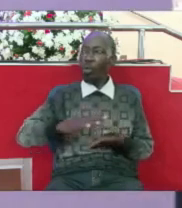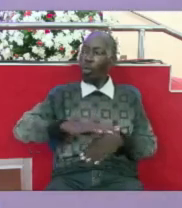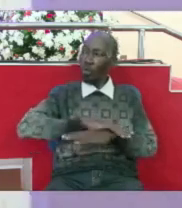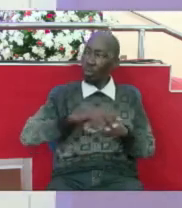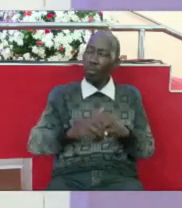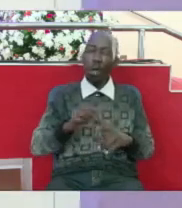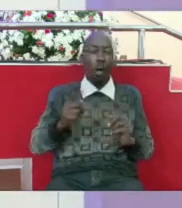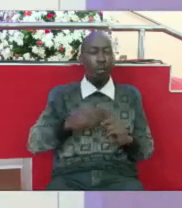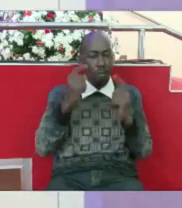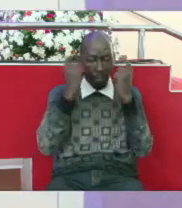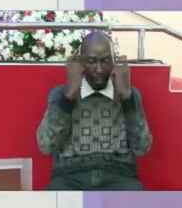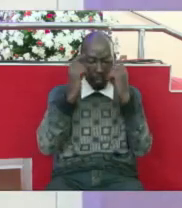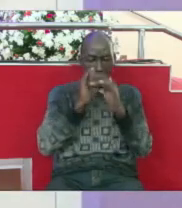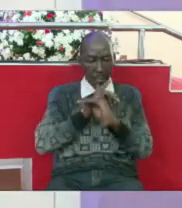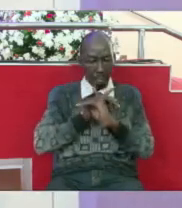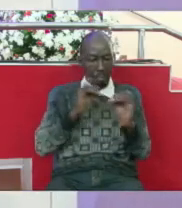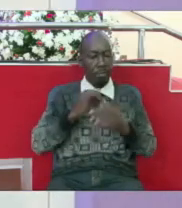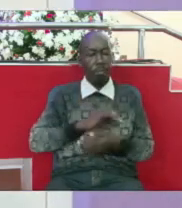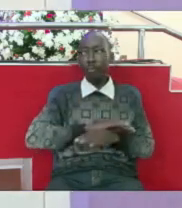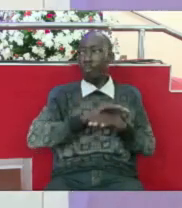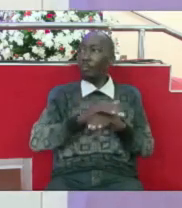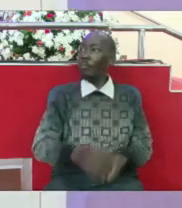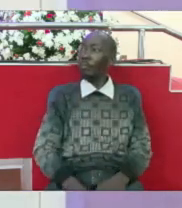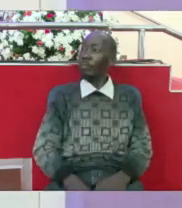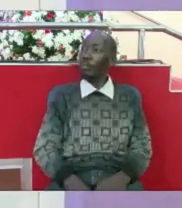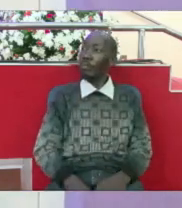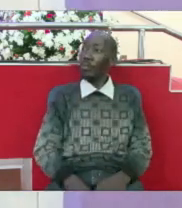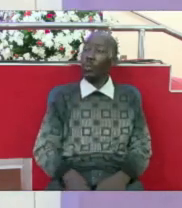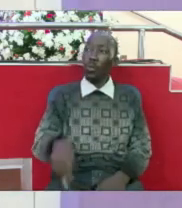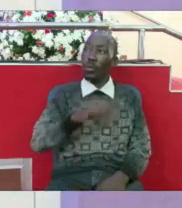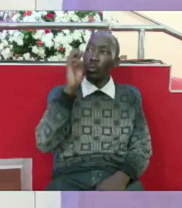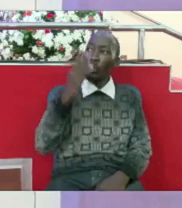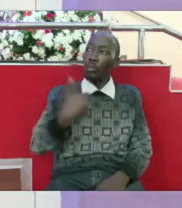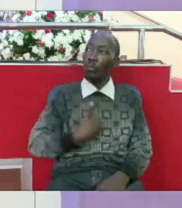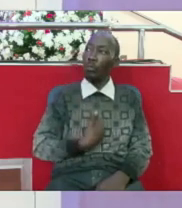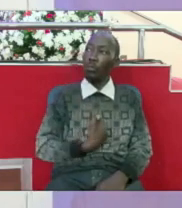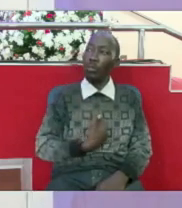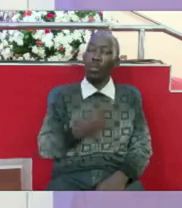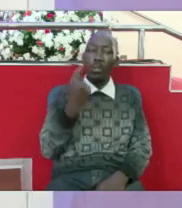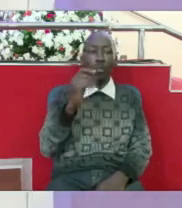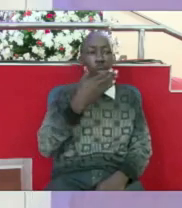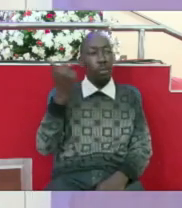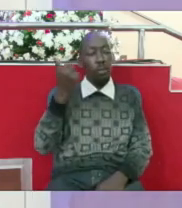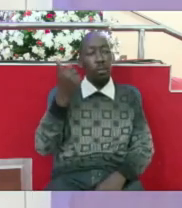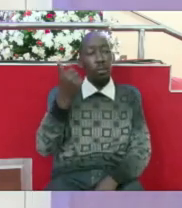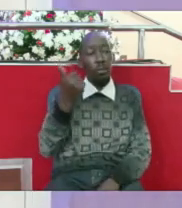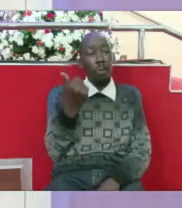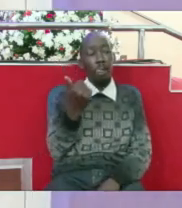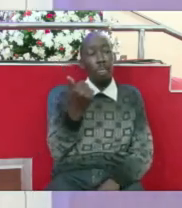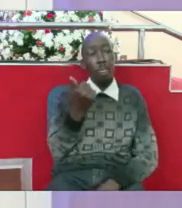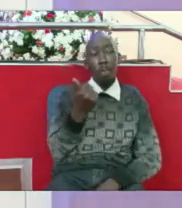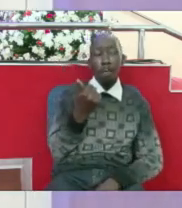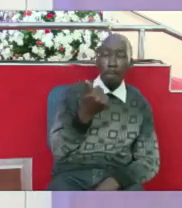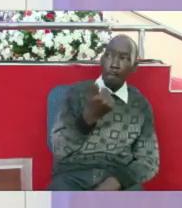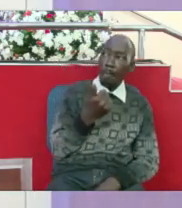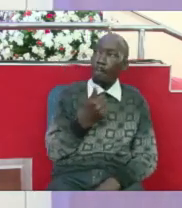Soundness. Tukiwa na utimilifu. We would have the best. Tutakuwa na iliyo